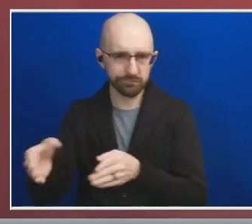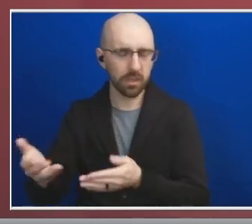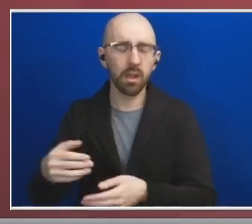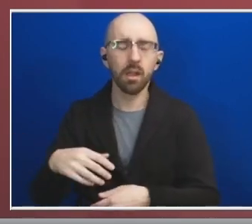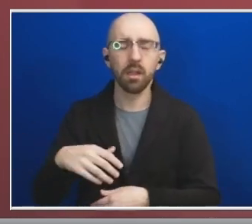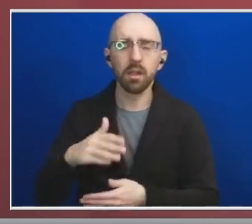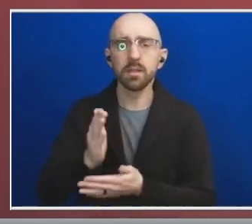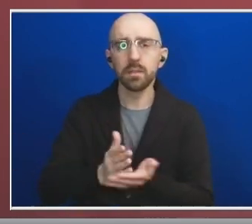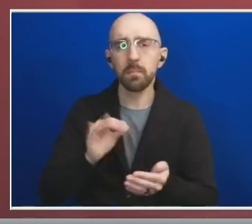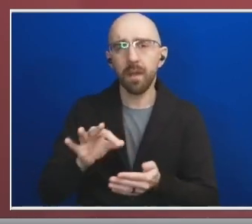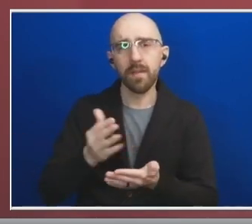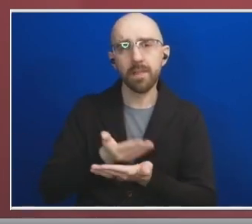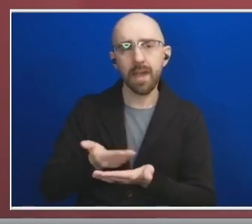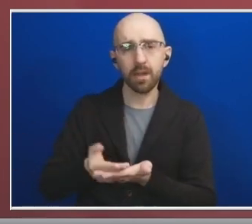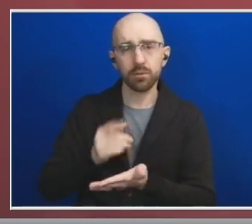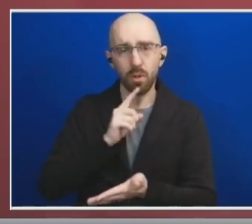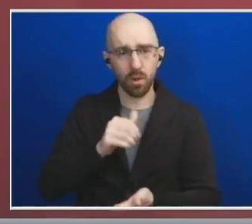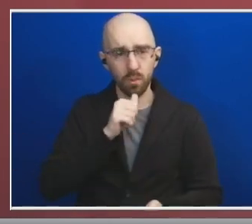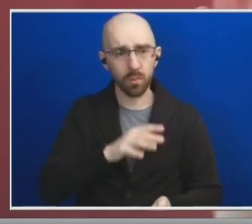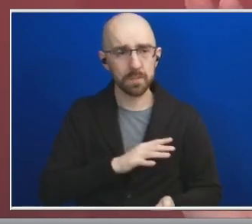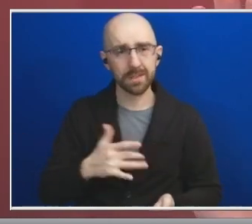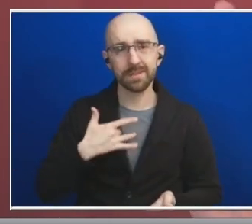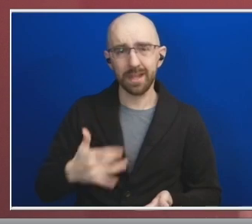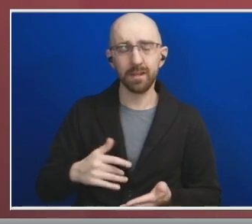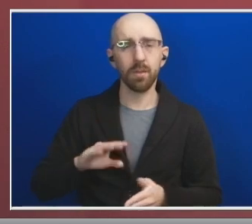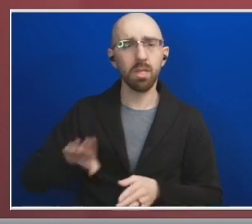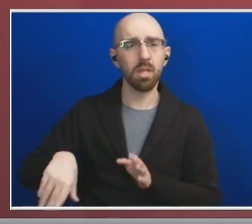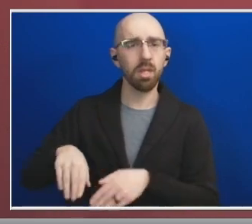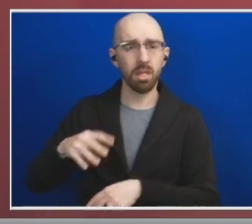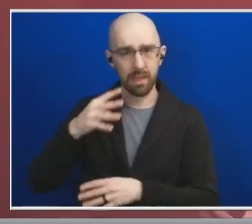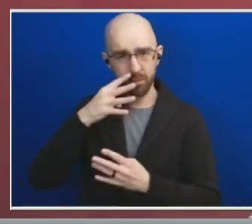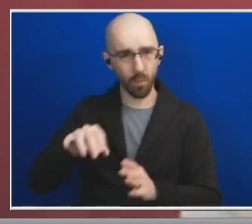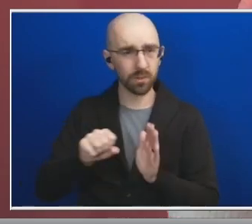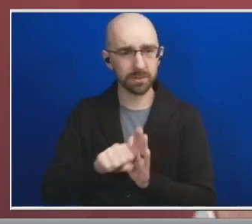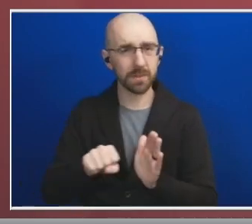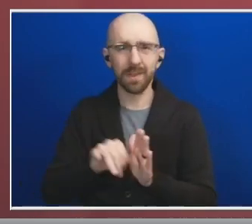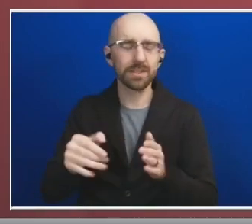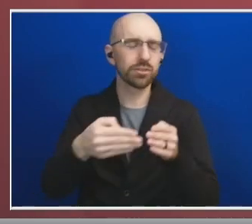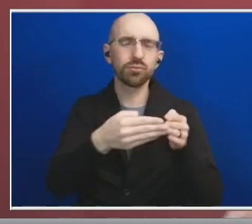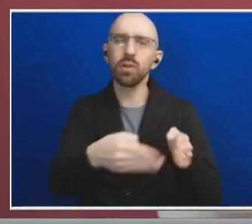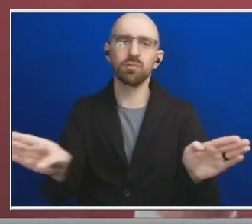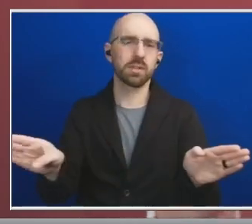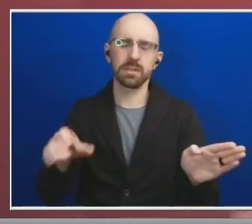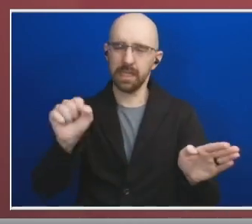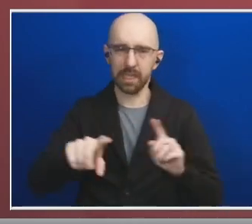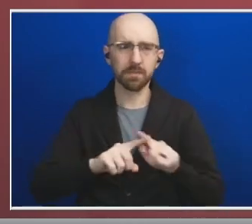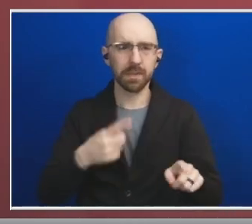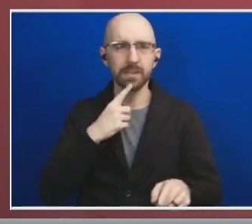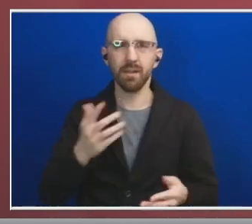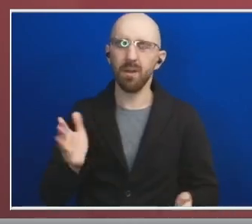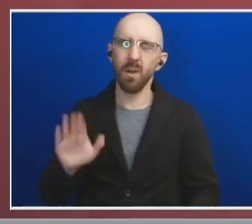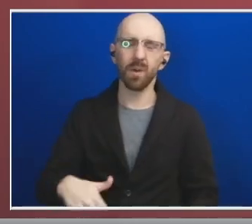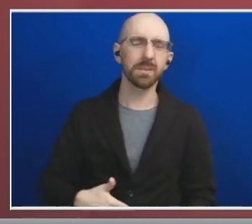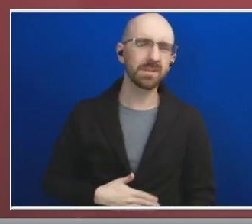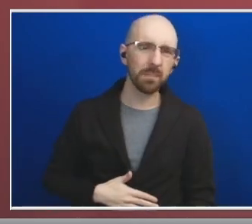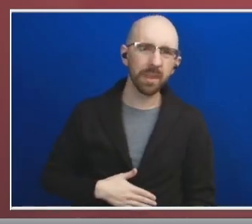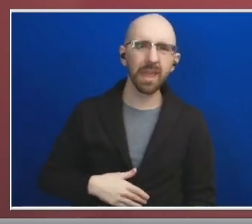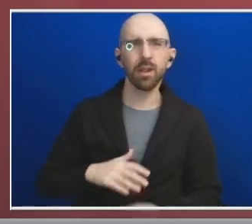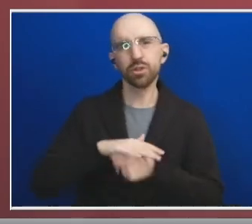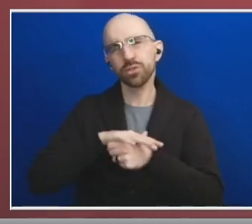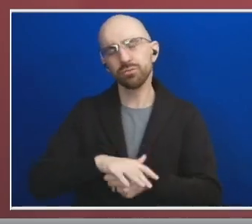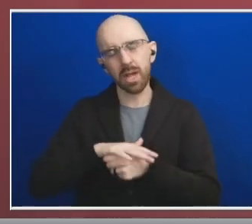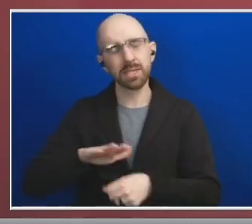are women tend to ignore their symptoms. It's a generalization, but they'll say, oh, it's just my stomach, or oh, it's just stress, or whatever, and they may present